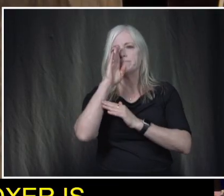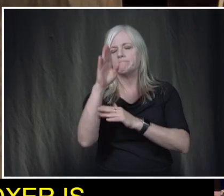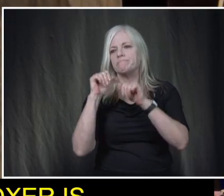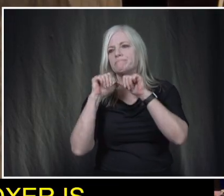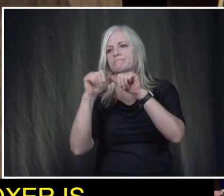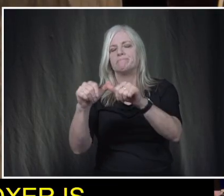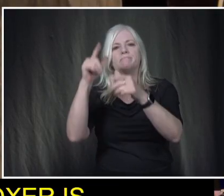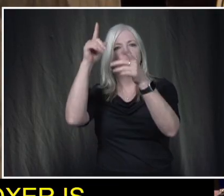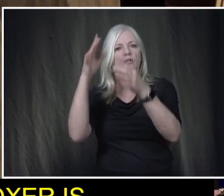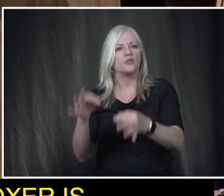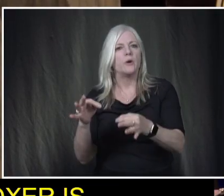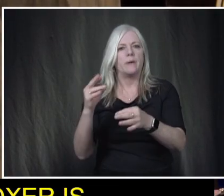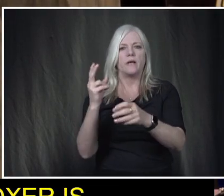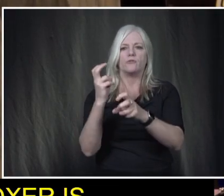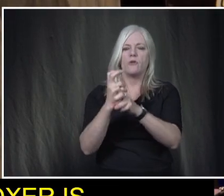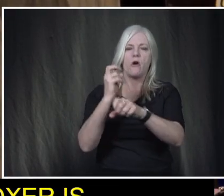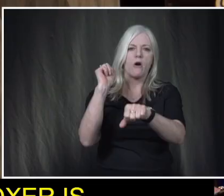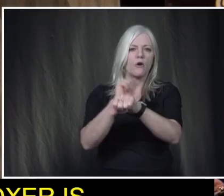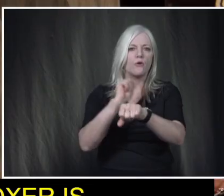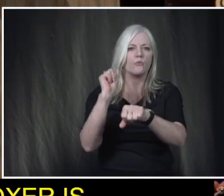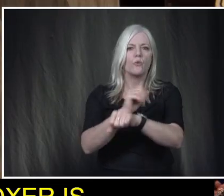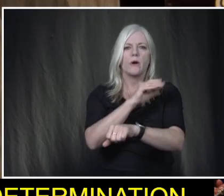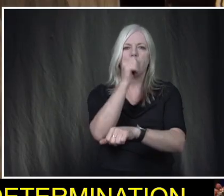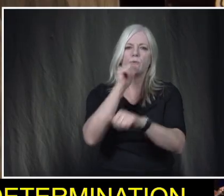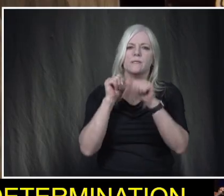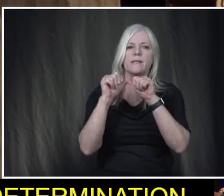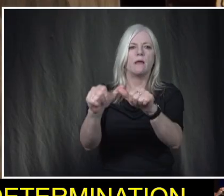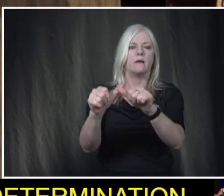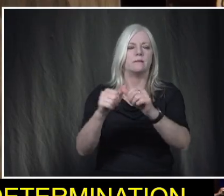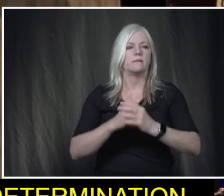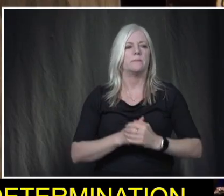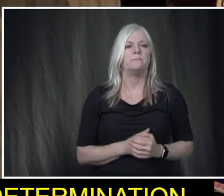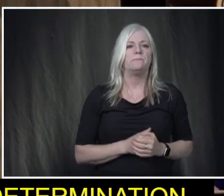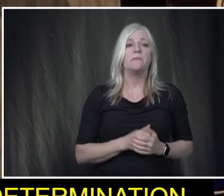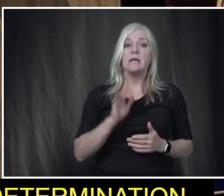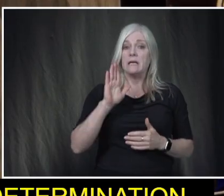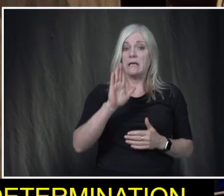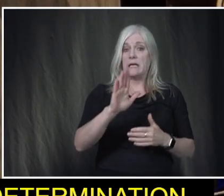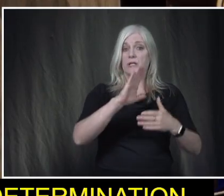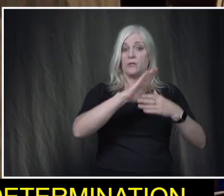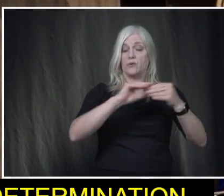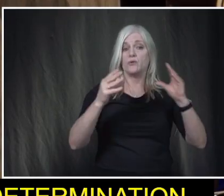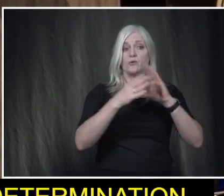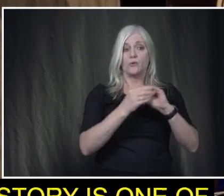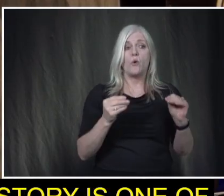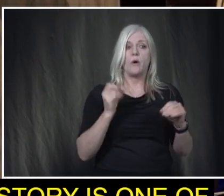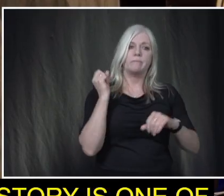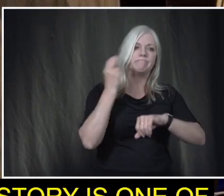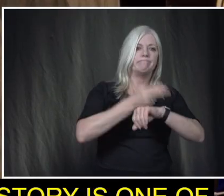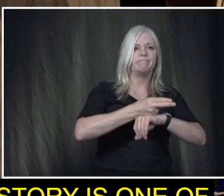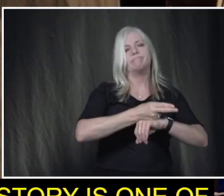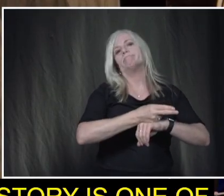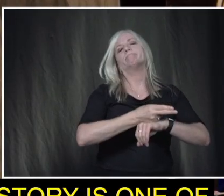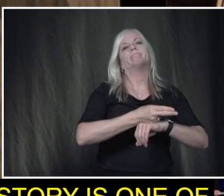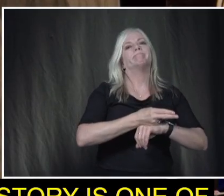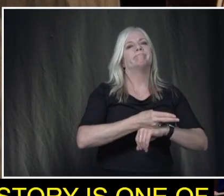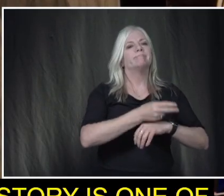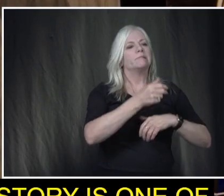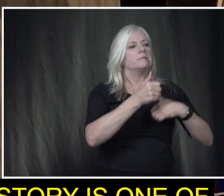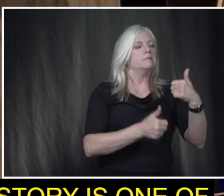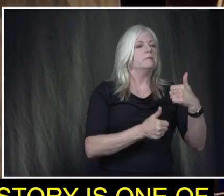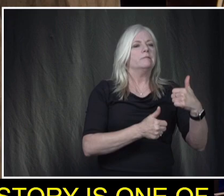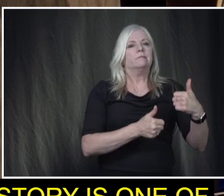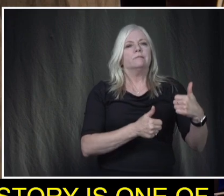determination, hard work, and resilience. His story is one of overcoming adversity, staying focused